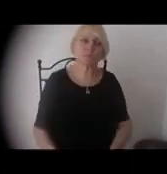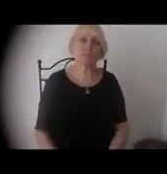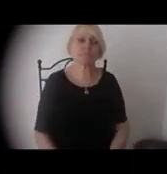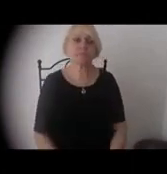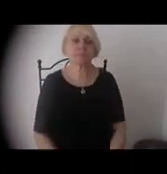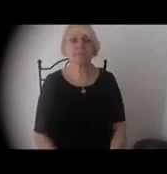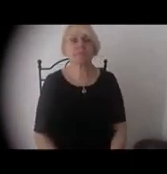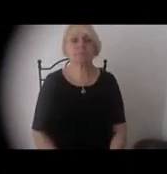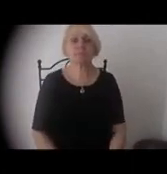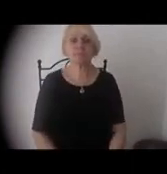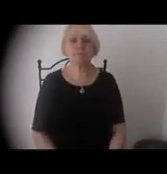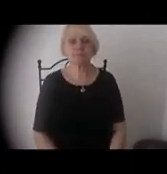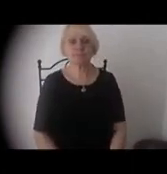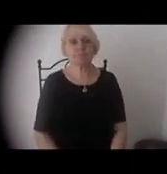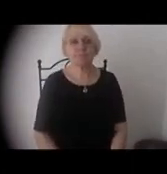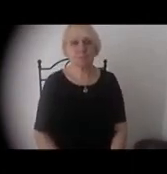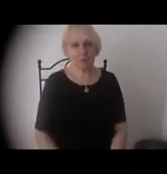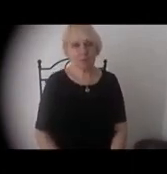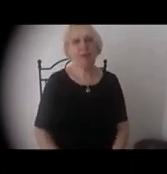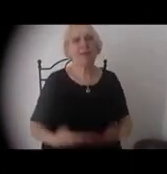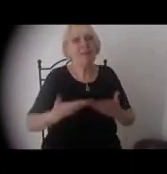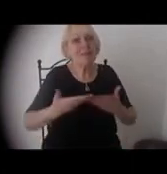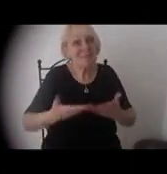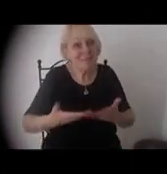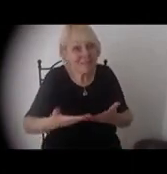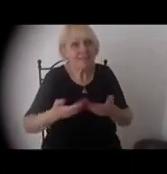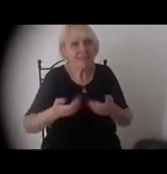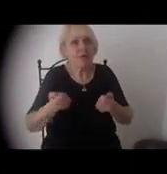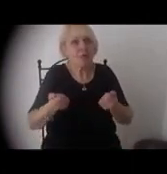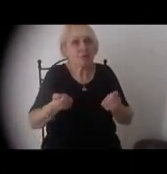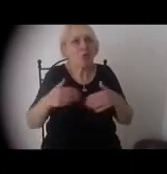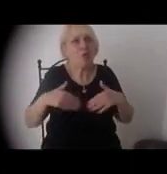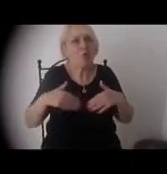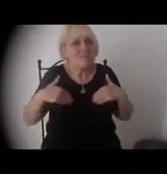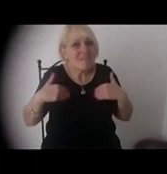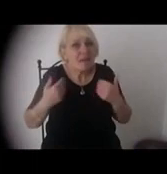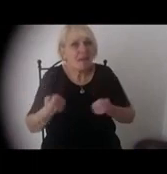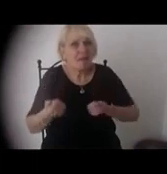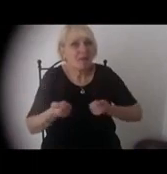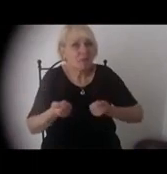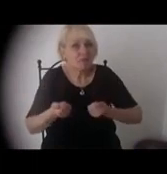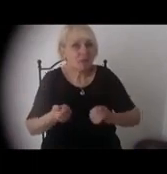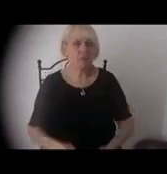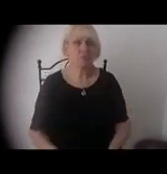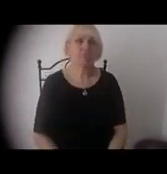certainty or a sense of control about what's on the horizon.